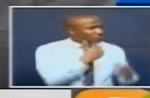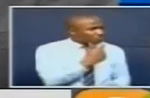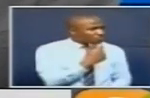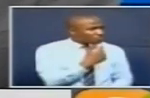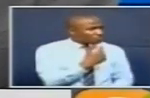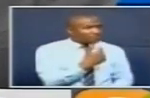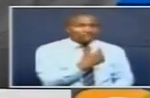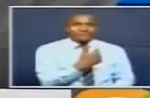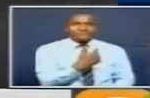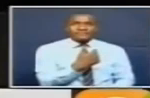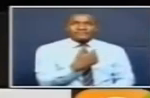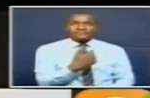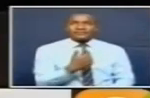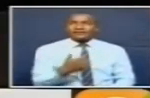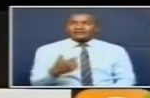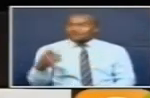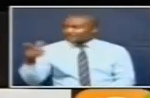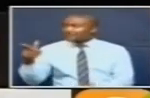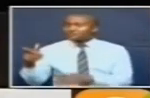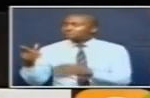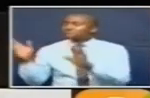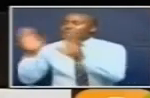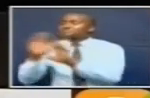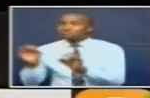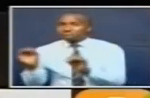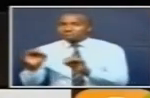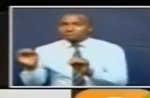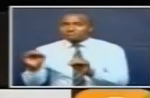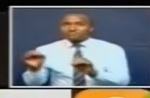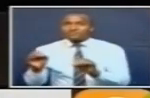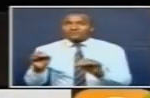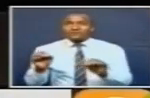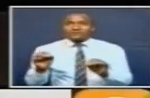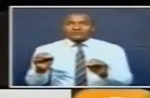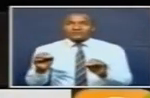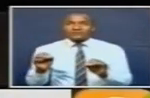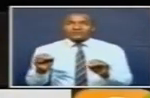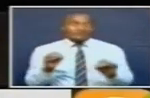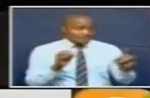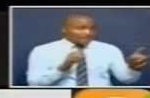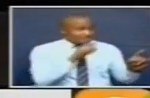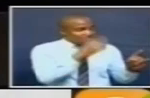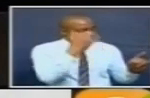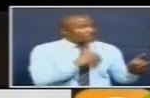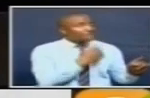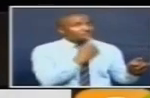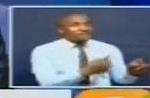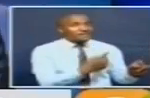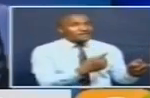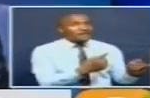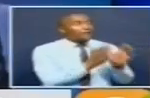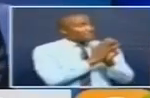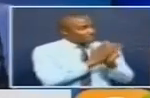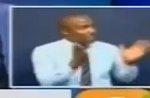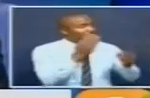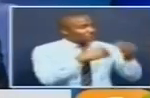did not complete the process. Right. Because Volskett went to challenge it again. Yes. But then that is what I'm saying. The Public Procurement Review